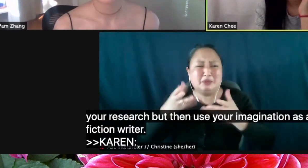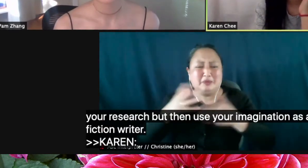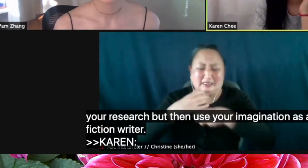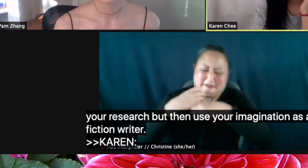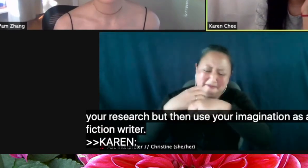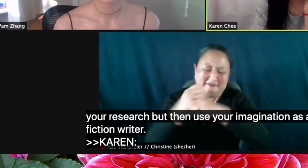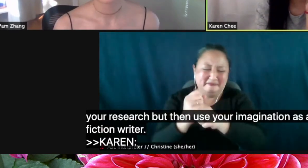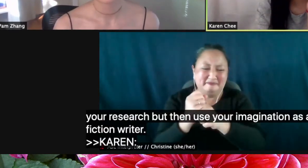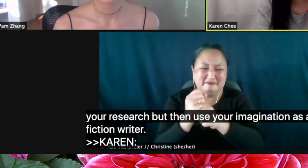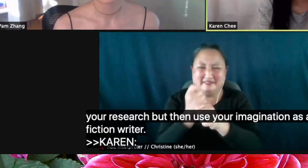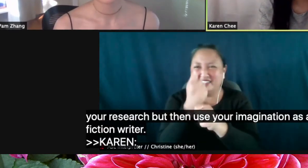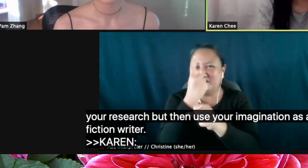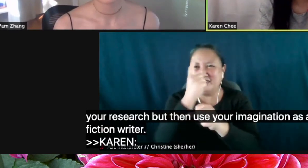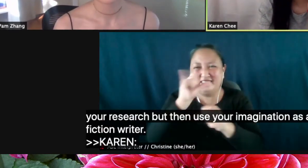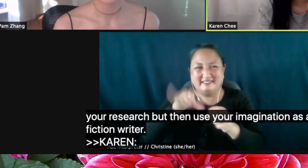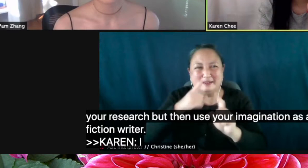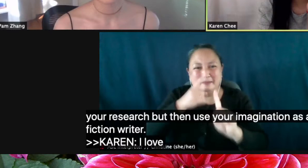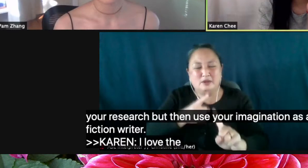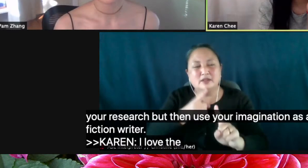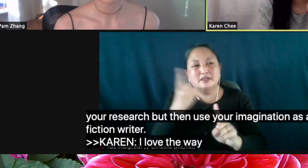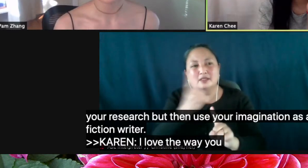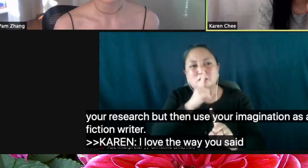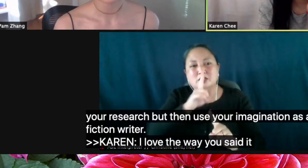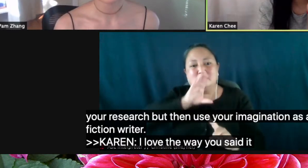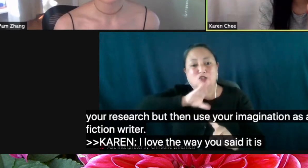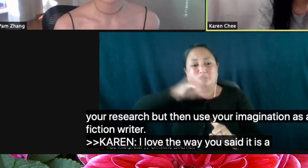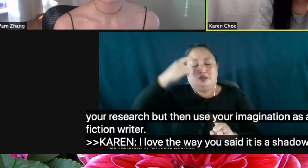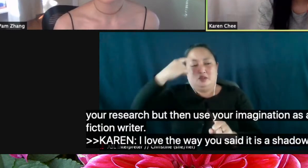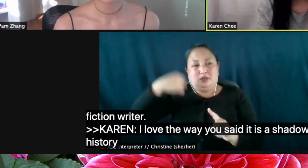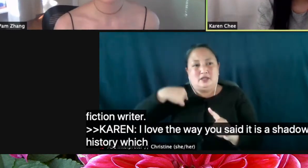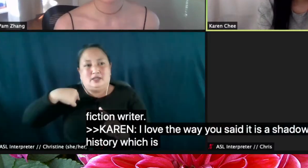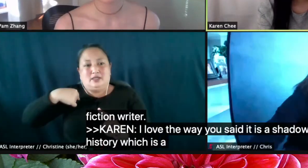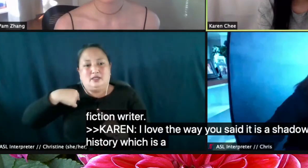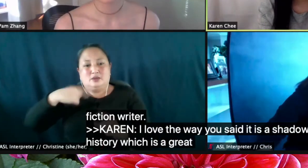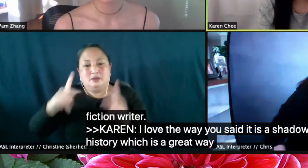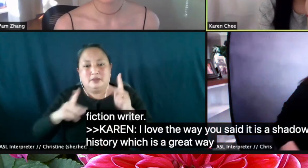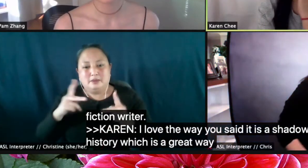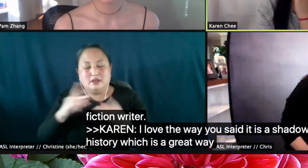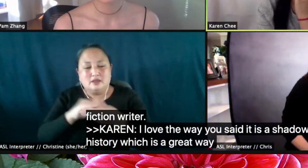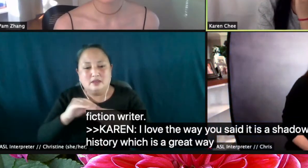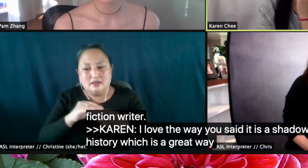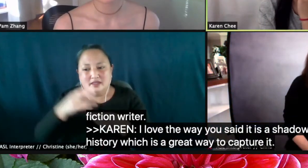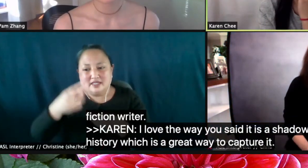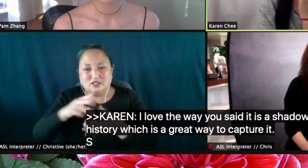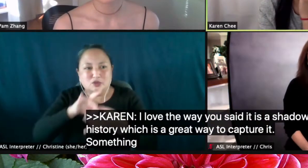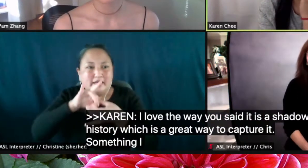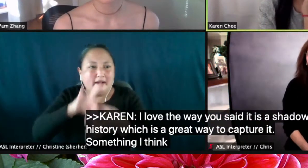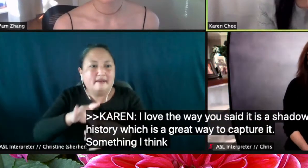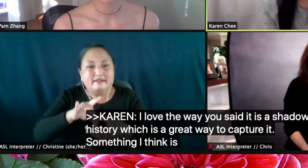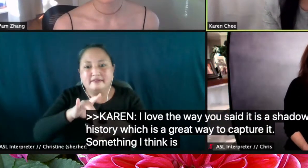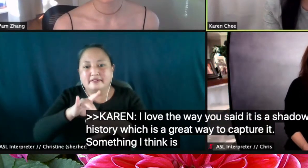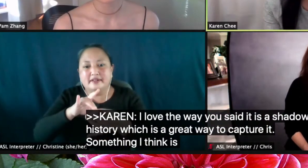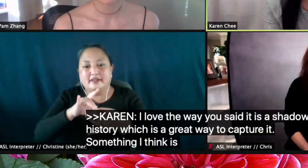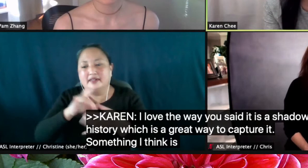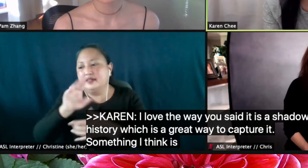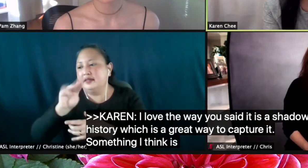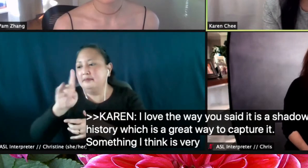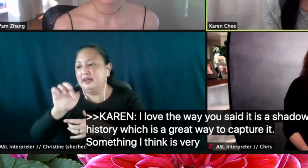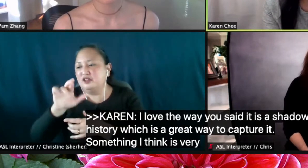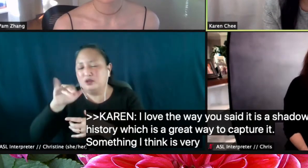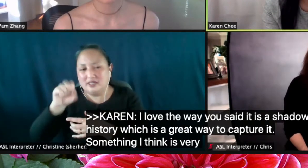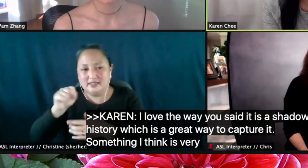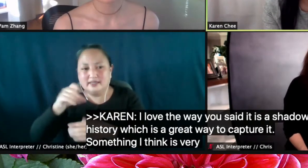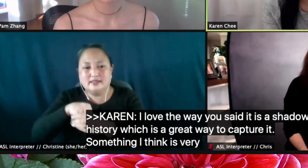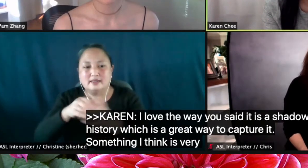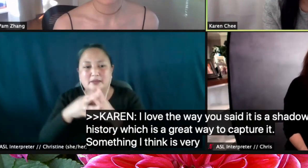because something I think is very frustrating is when people say that the history of minorities in America is something that,